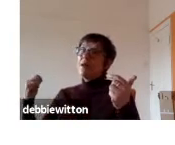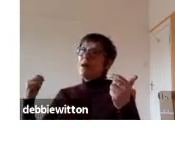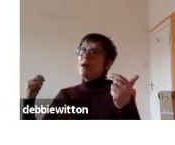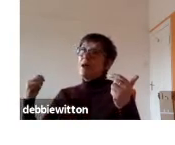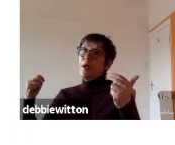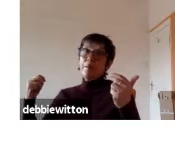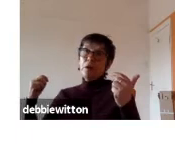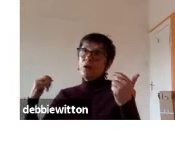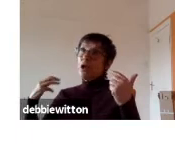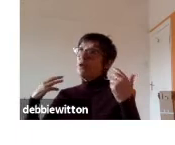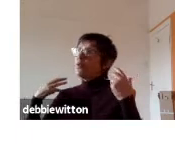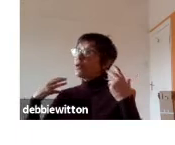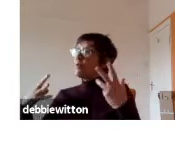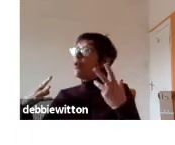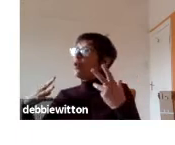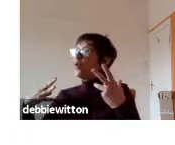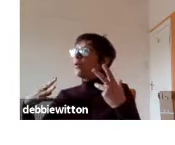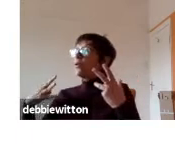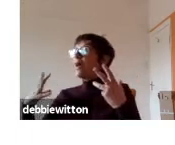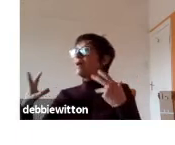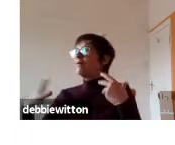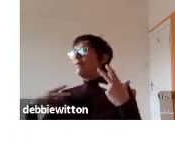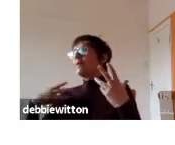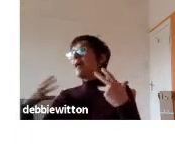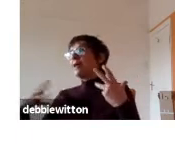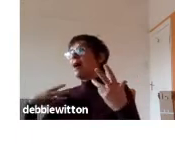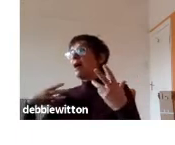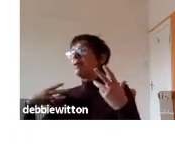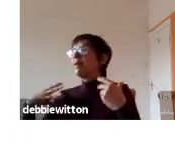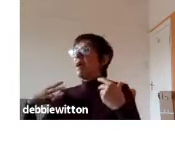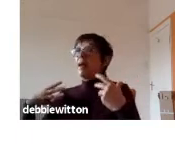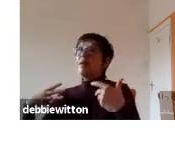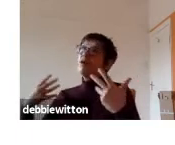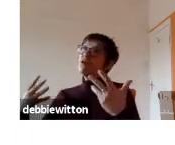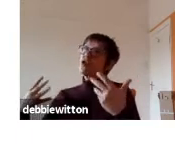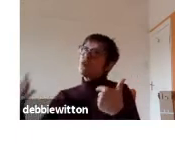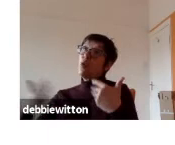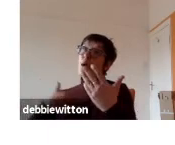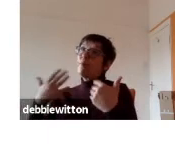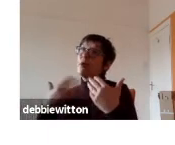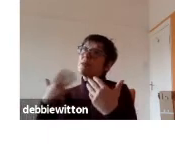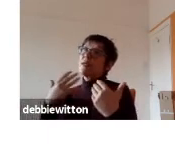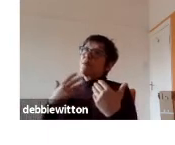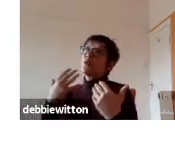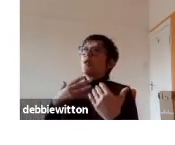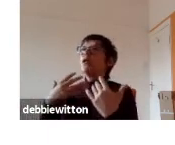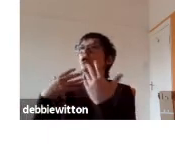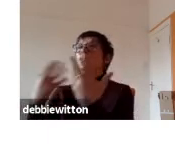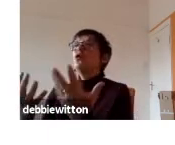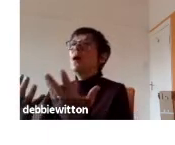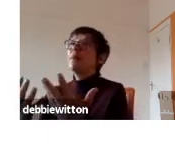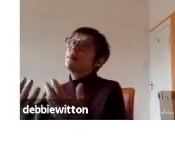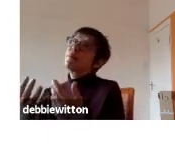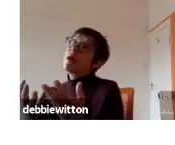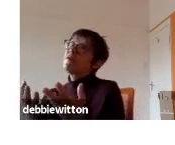However, you know, the support that you get from the tech guys, and it's not just a one-way process between